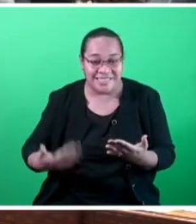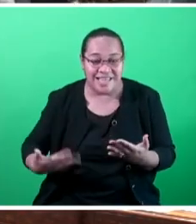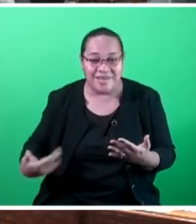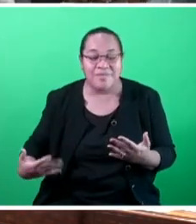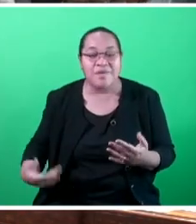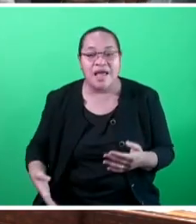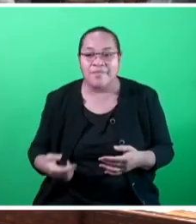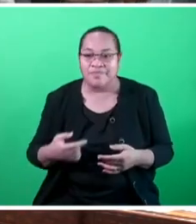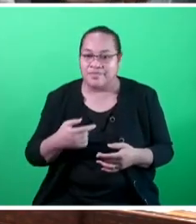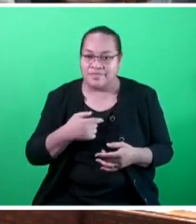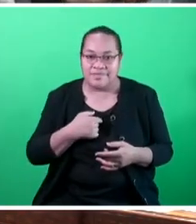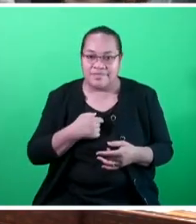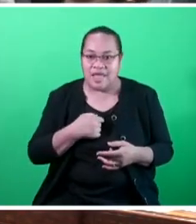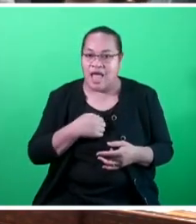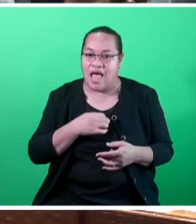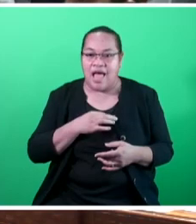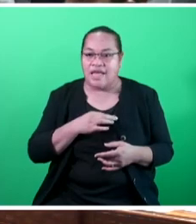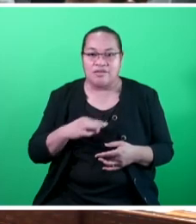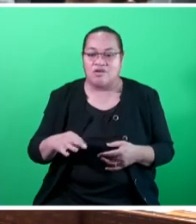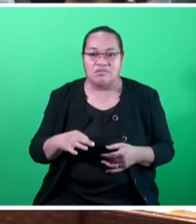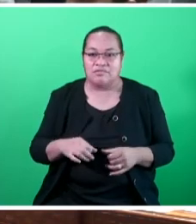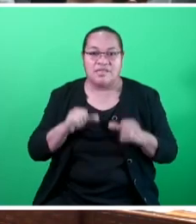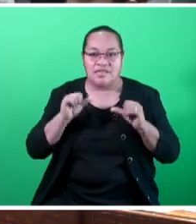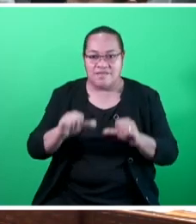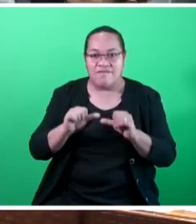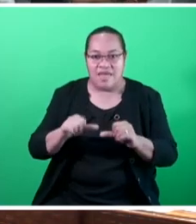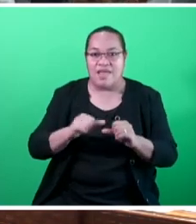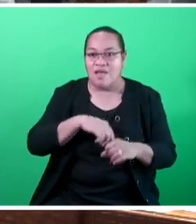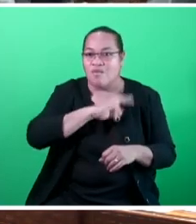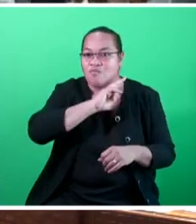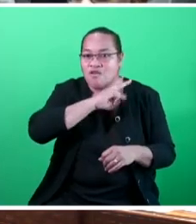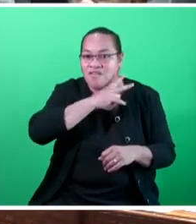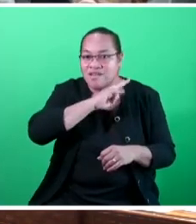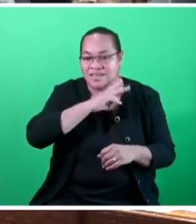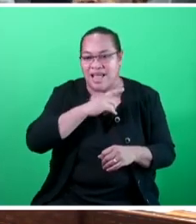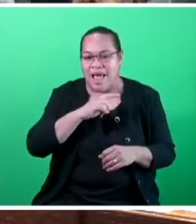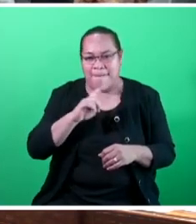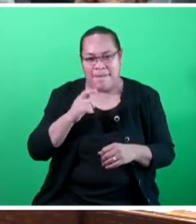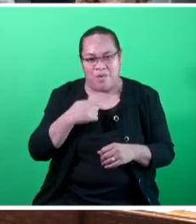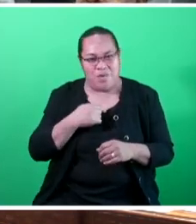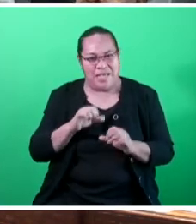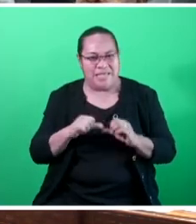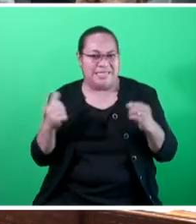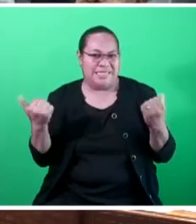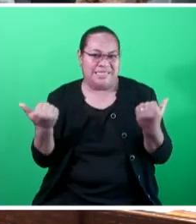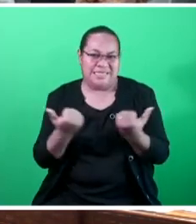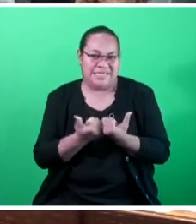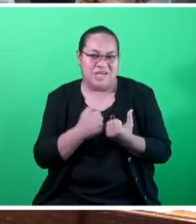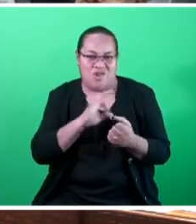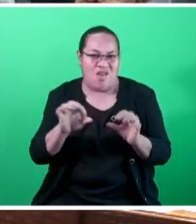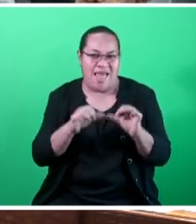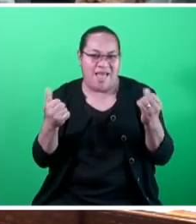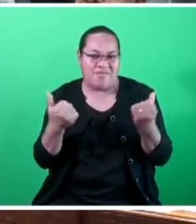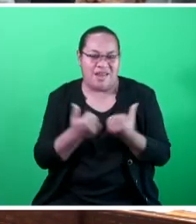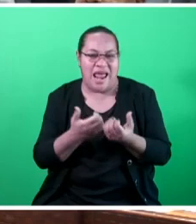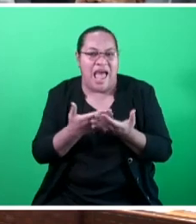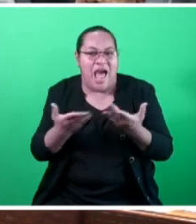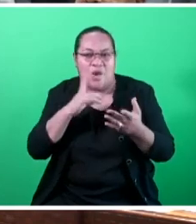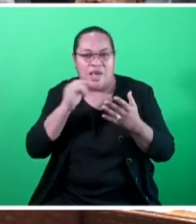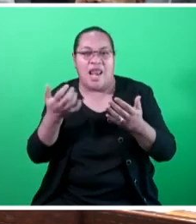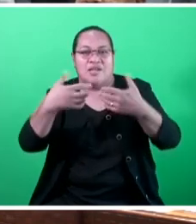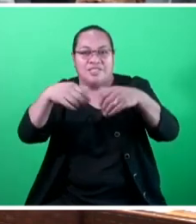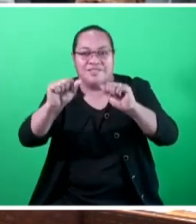saying I'm no defender of pornography, but Honourable Tambuya and I disagree seriously about how we get there.